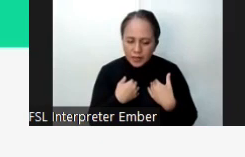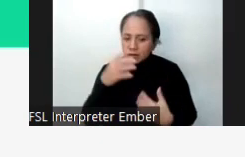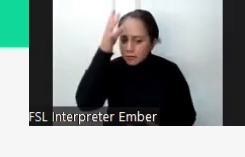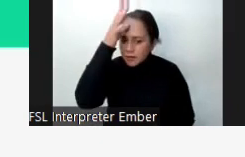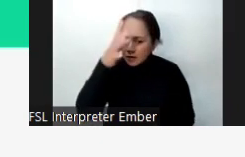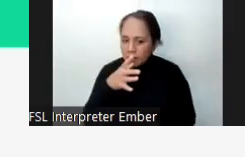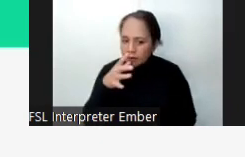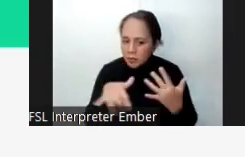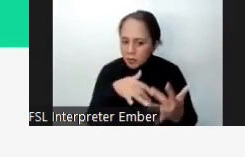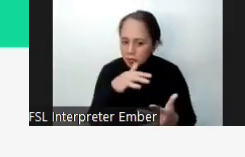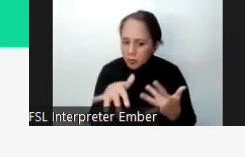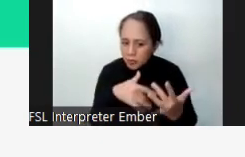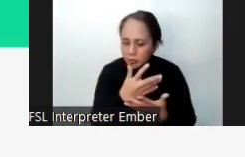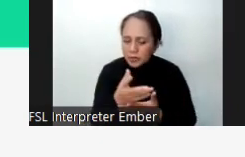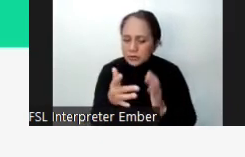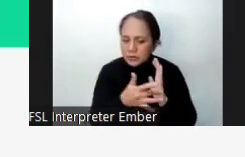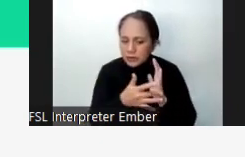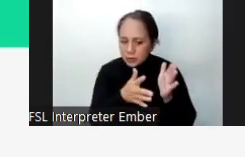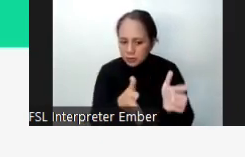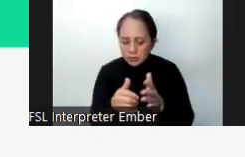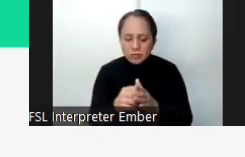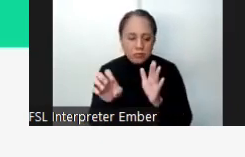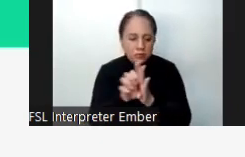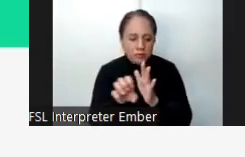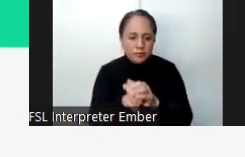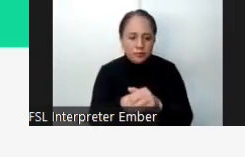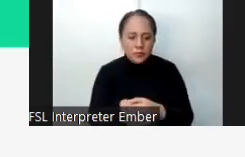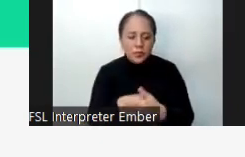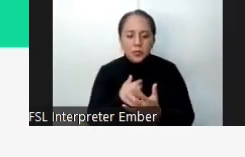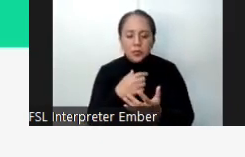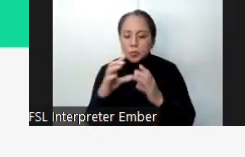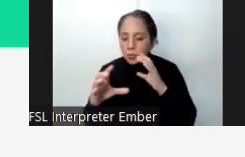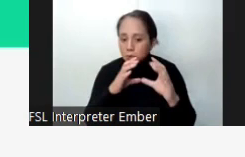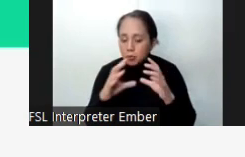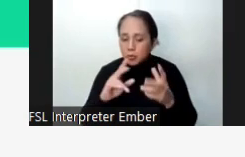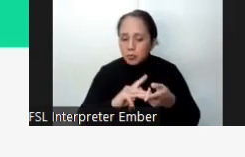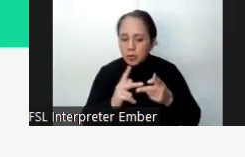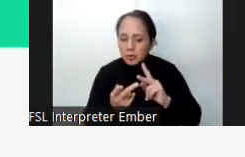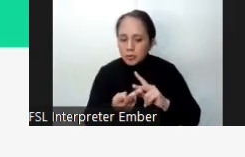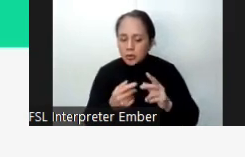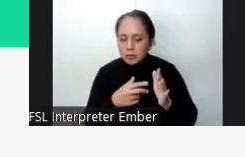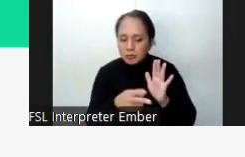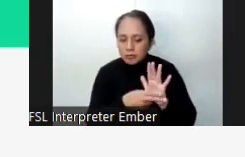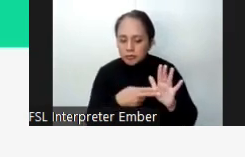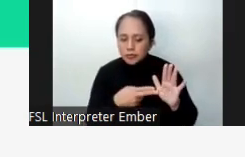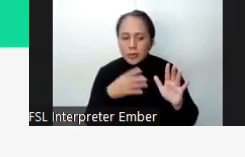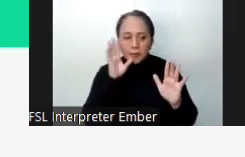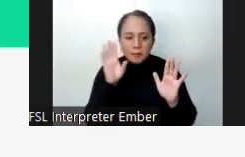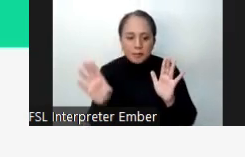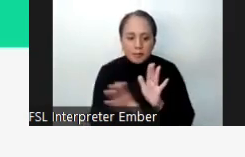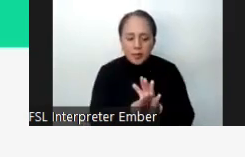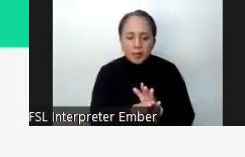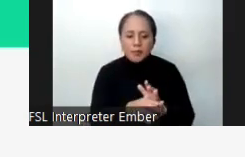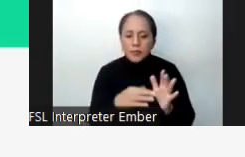parent interactional techniques. Examples of these are when communicative partners label the pictures,